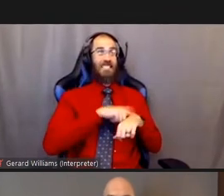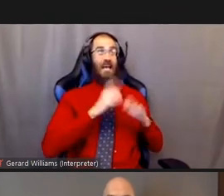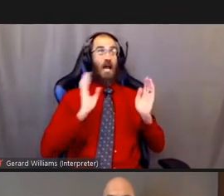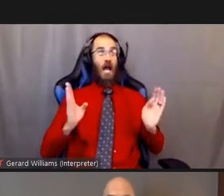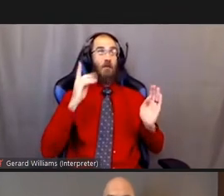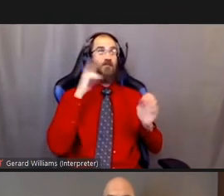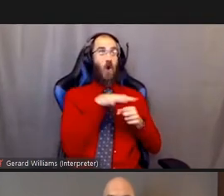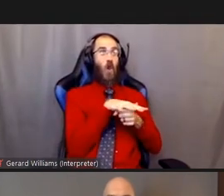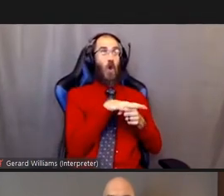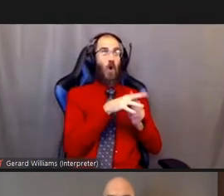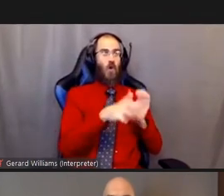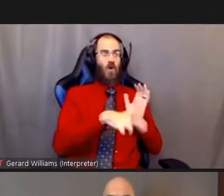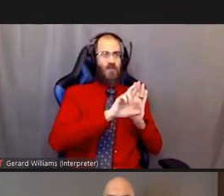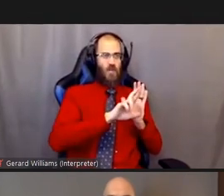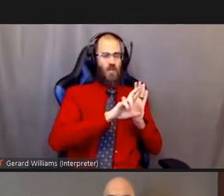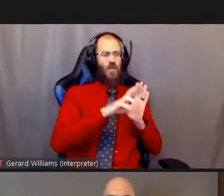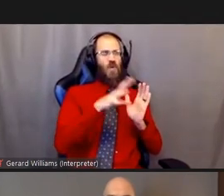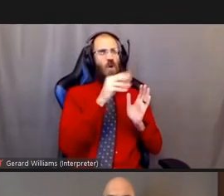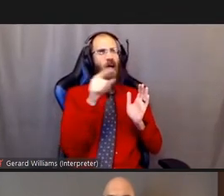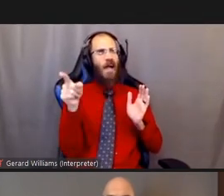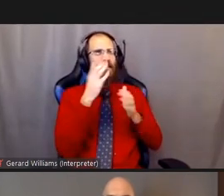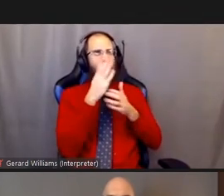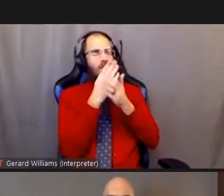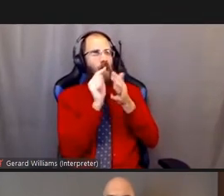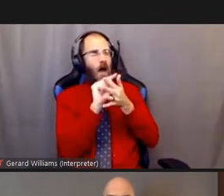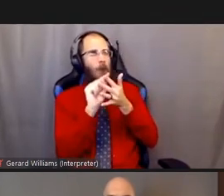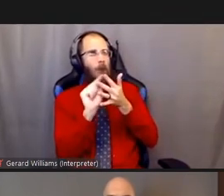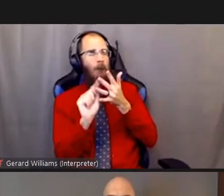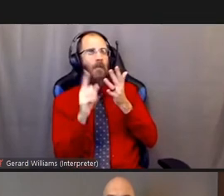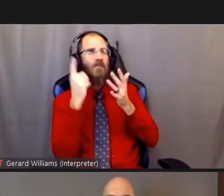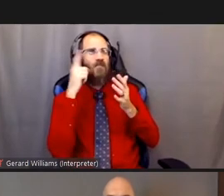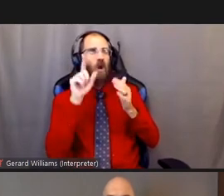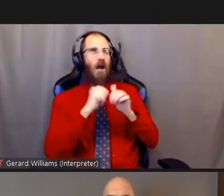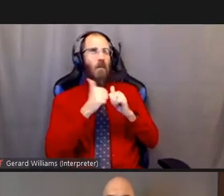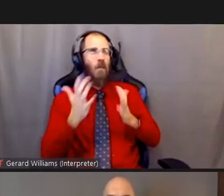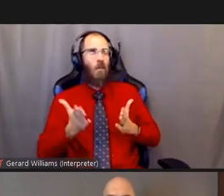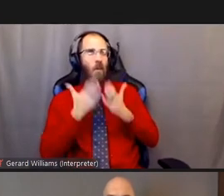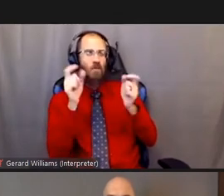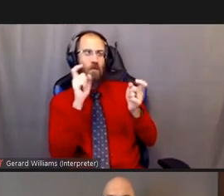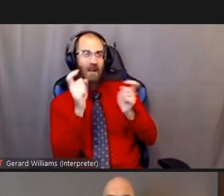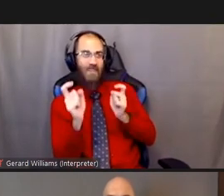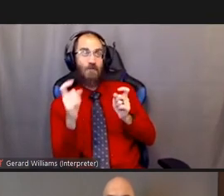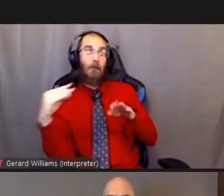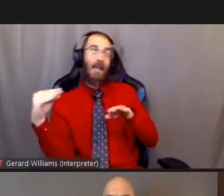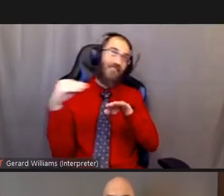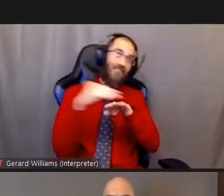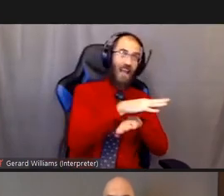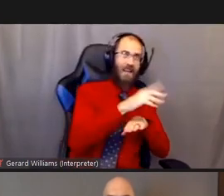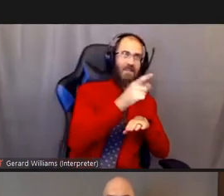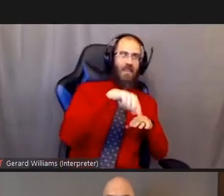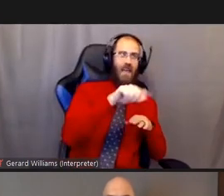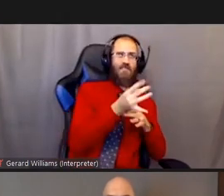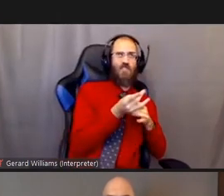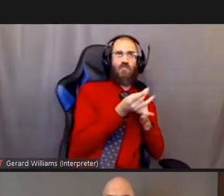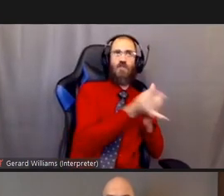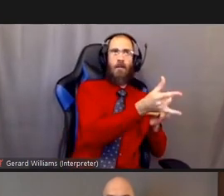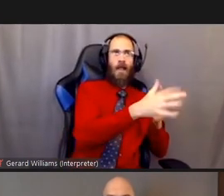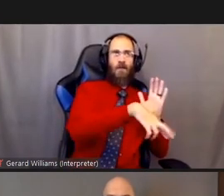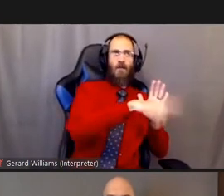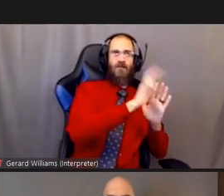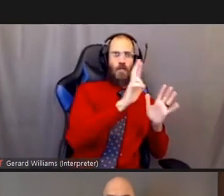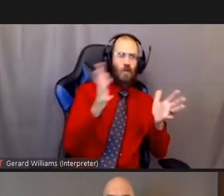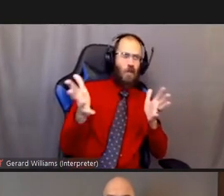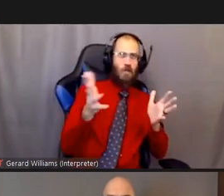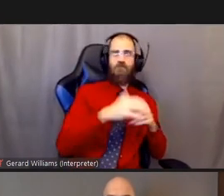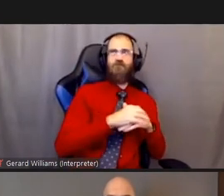certain aspects of proposed modifications might impact the eligibility for streamlined review under the rules. The